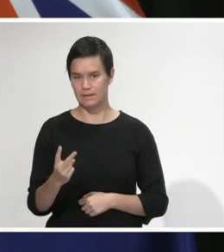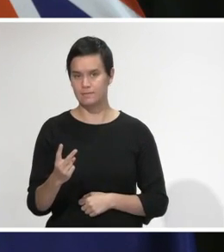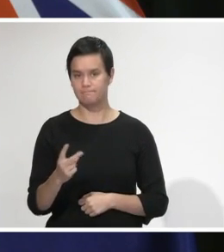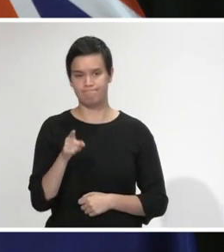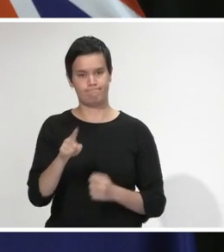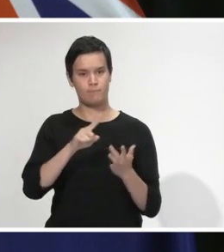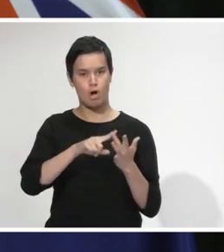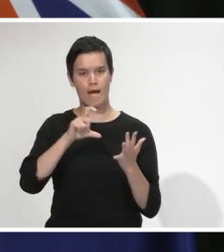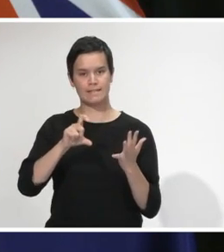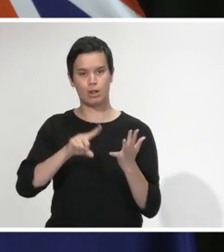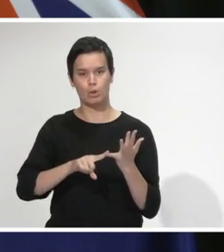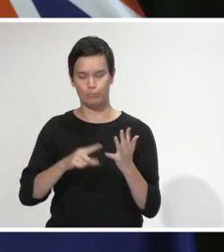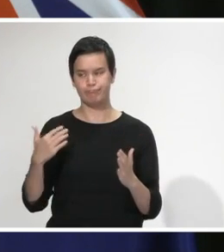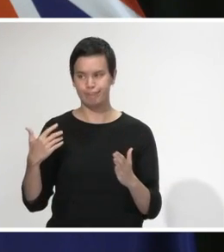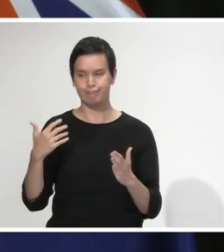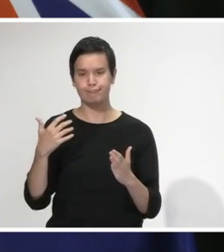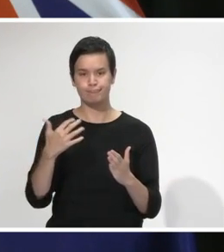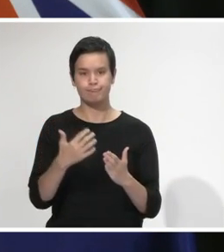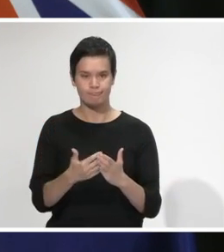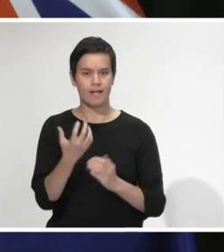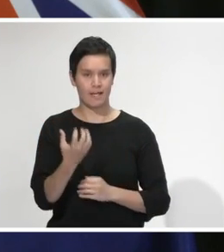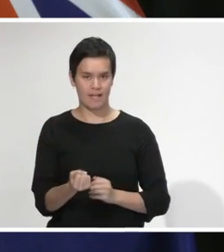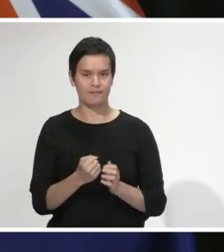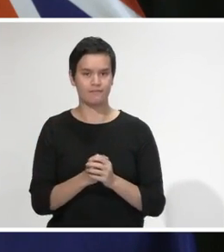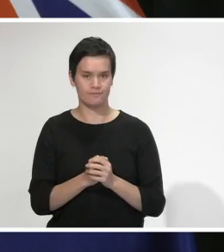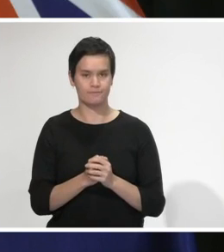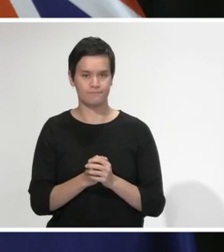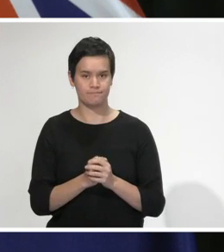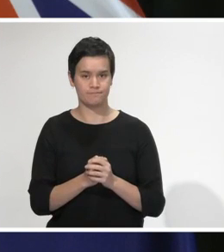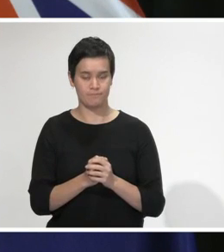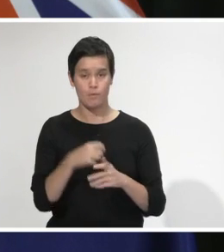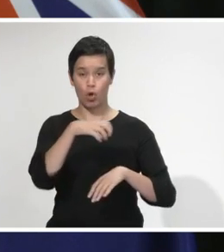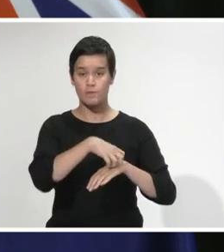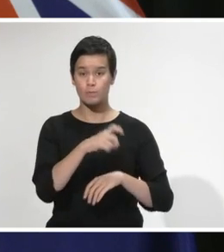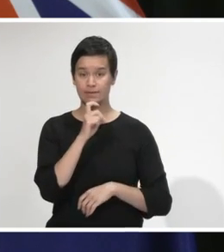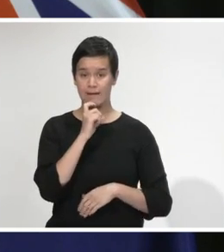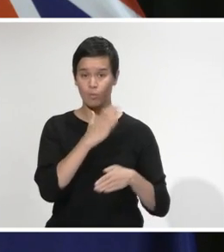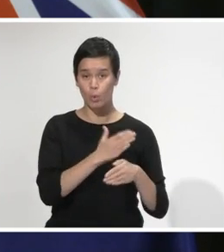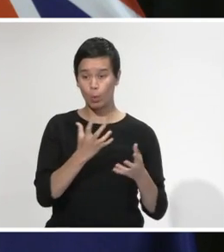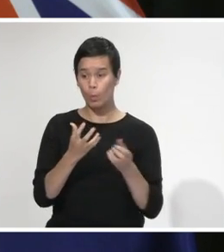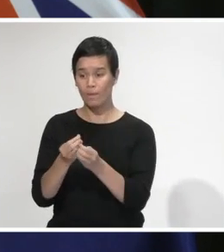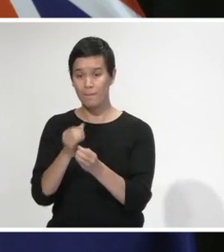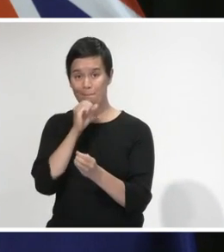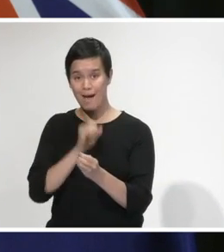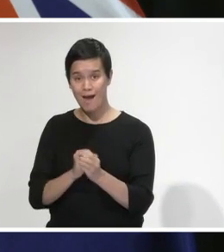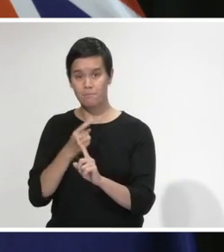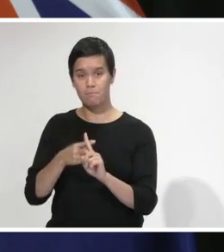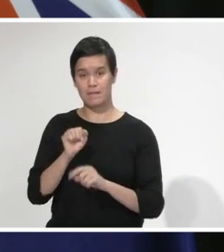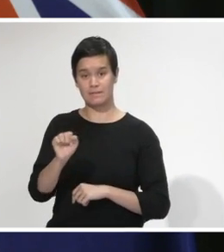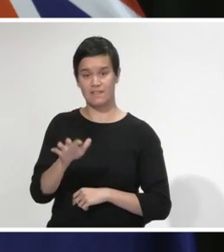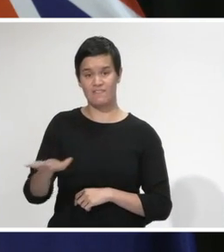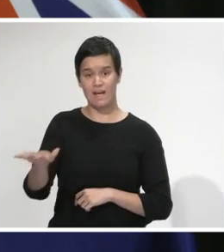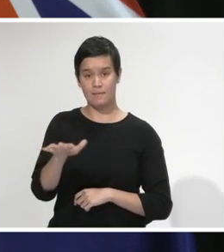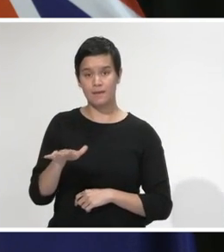District Health Board and staff have been working very closely with the man and his family over the time and will continue, of